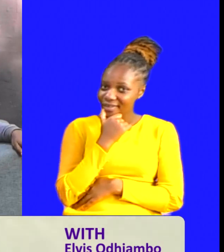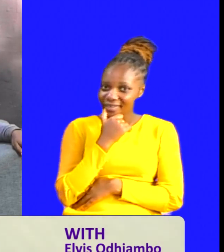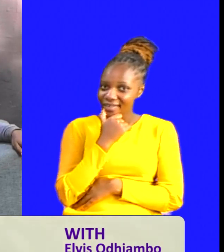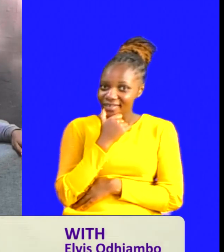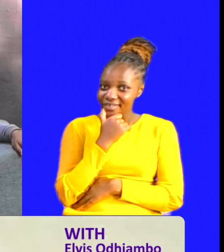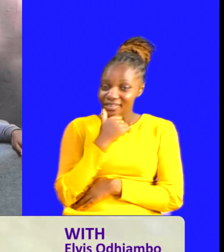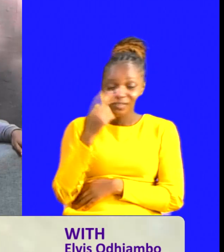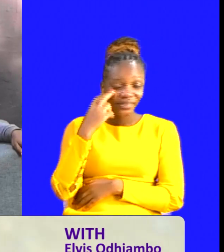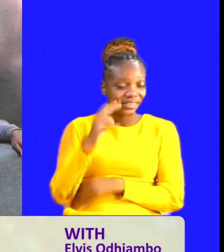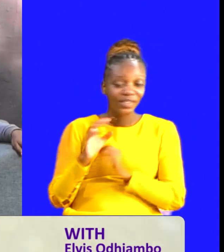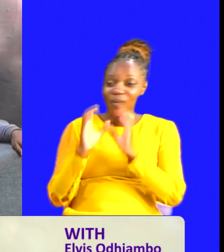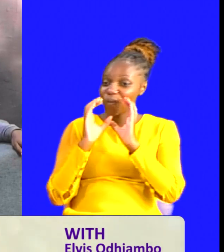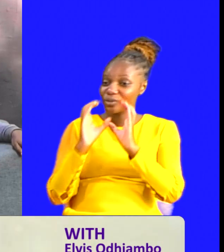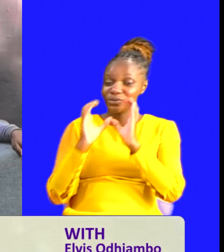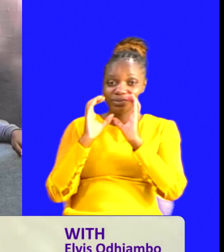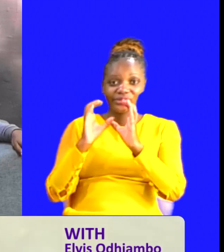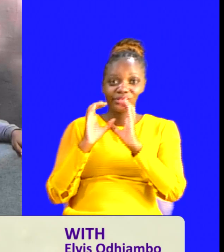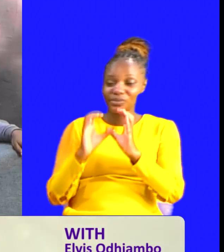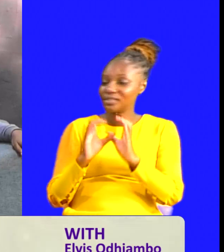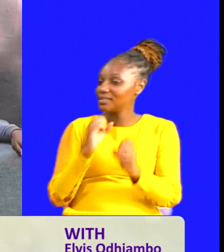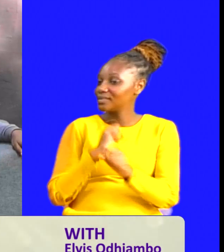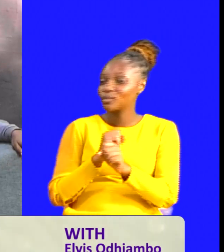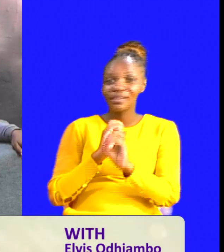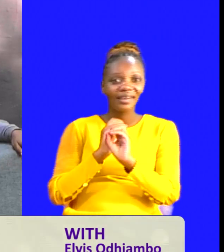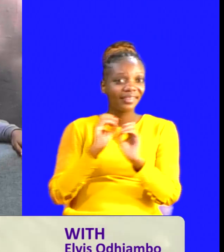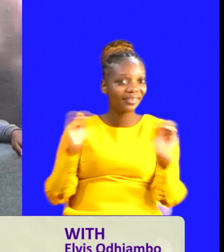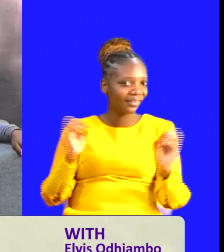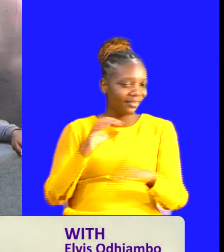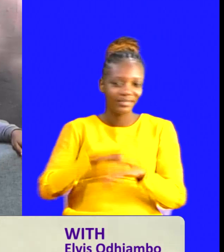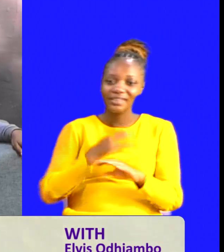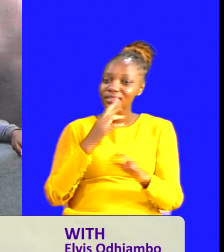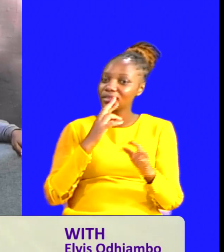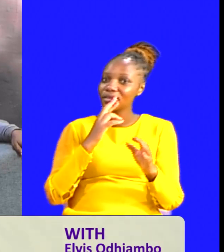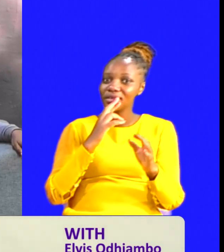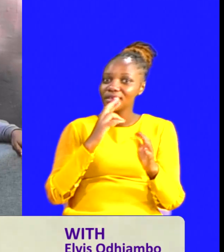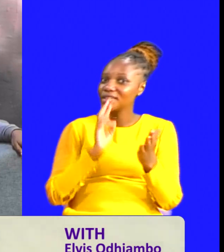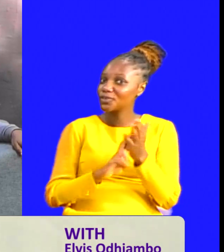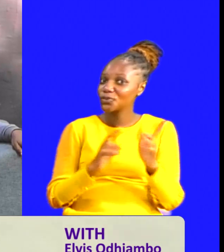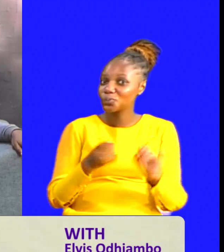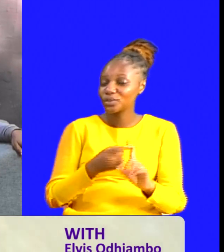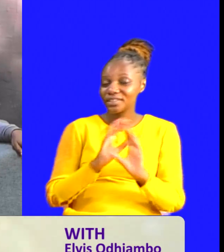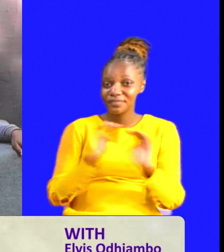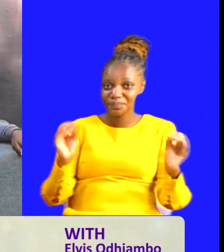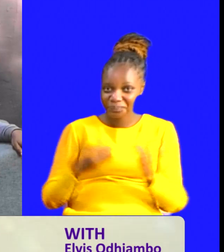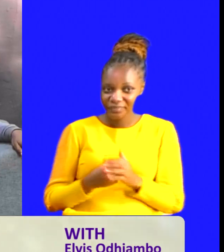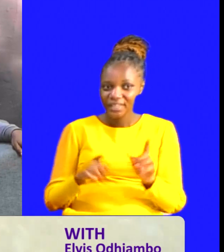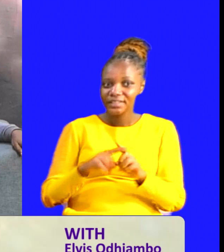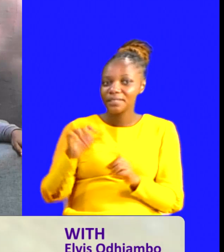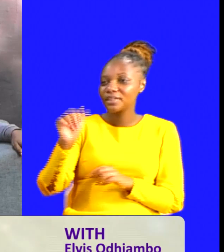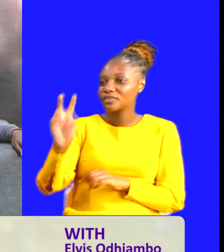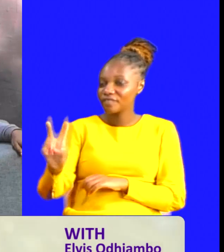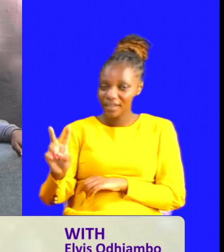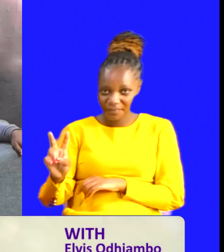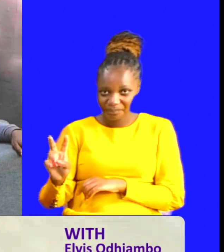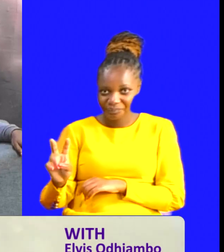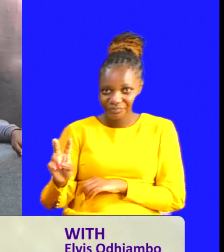is still not getting any kind of positive results with them. Now Aston Villa, of course, props goes to Unai Emery